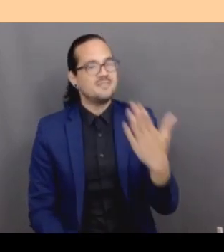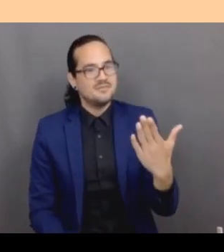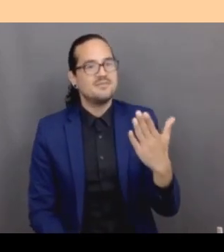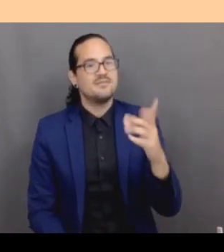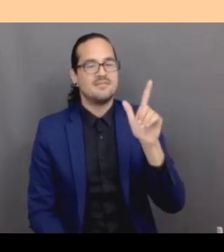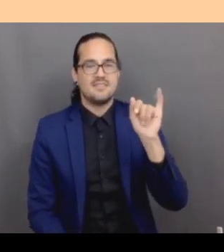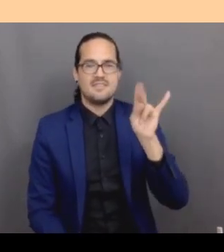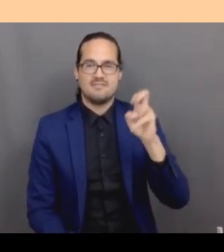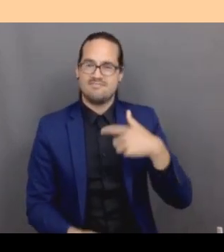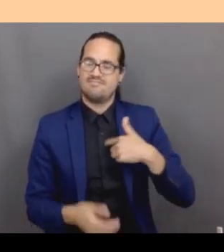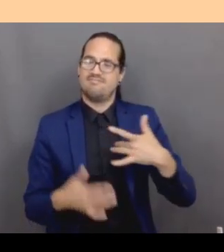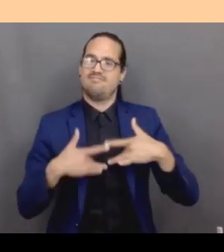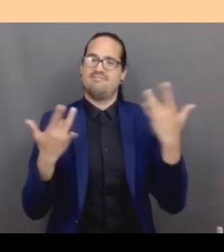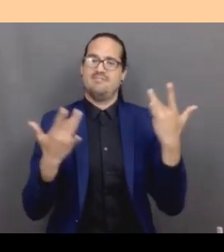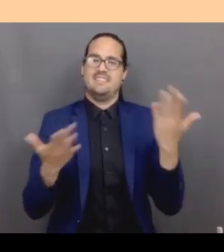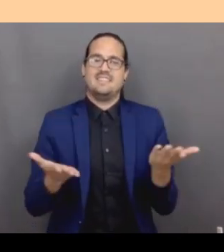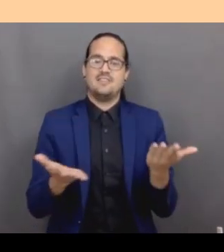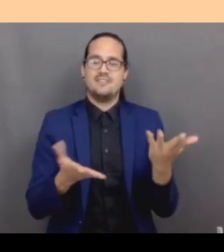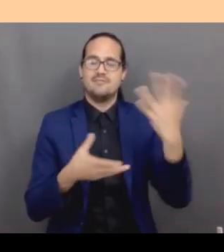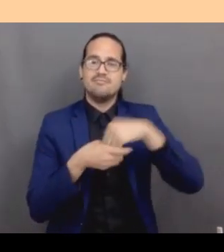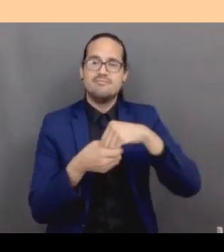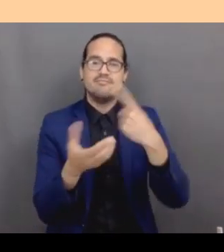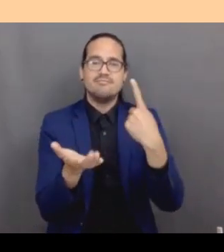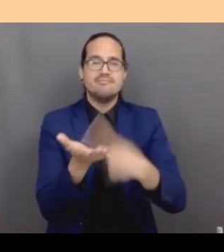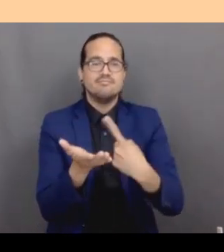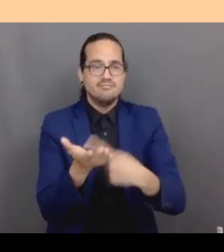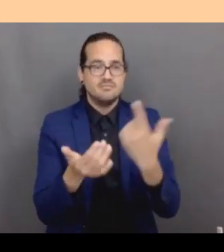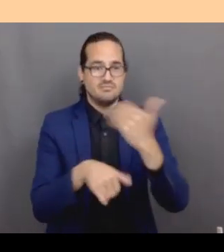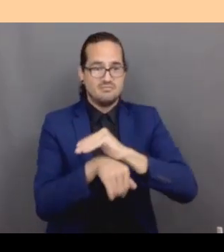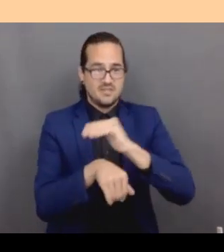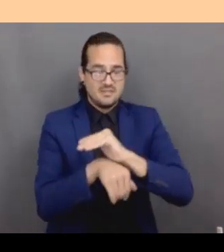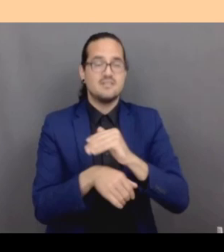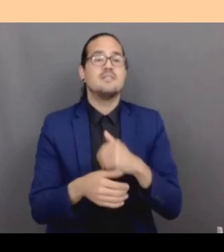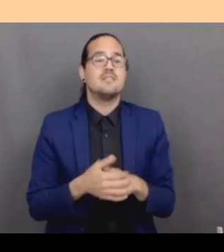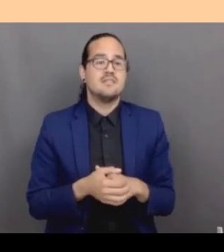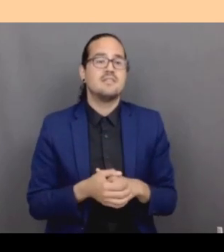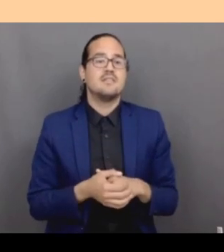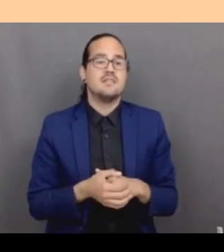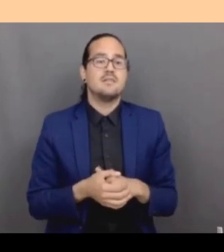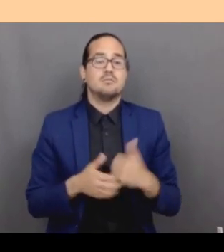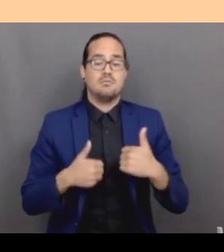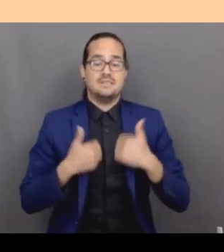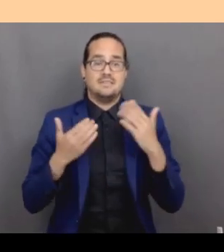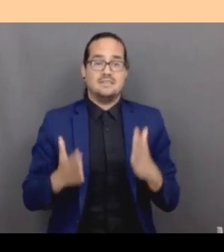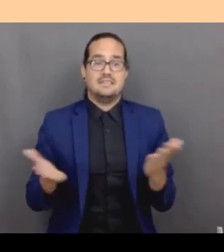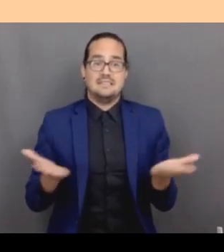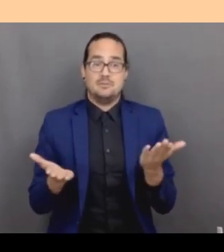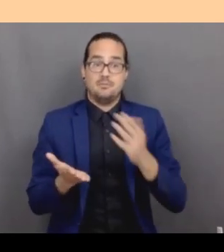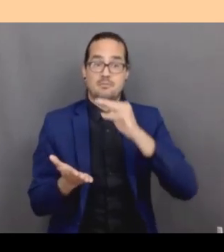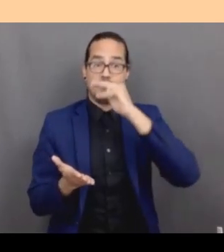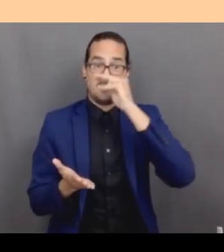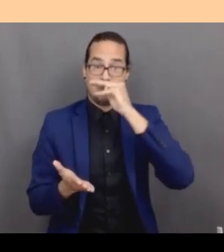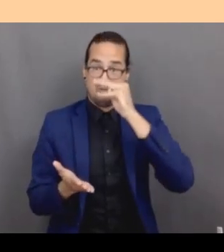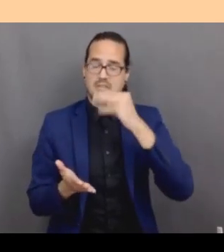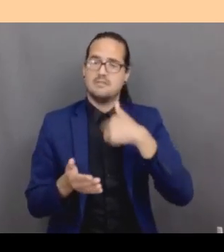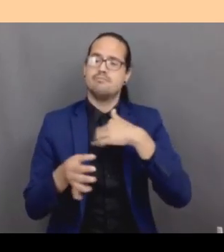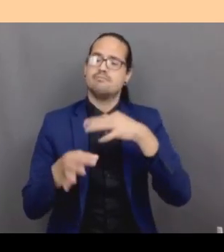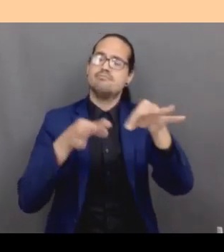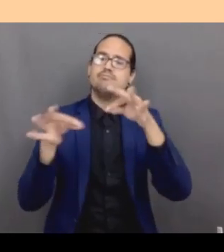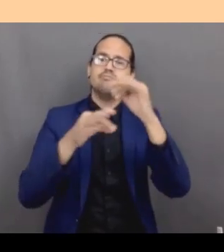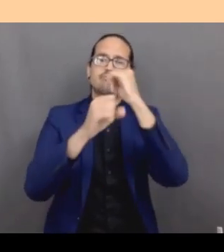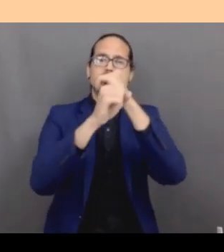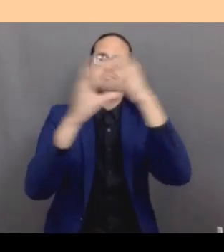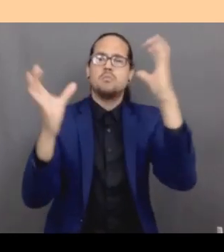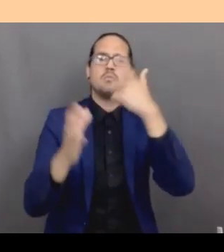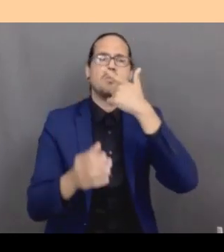before the residents of Marin County tonight and give an overview of some of the work that's being done in Health and Human Services. I